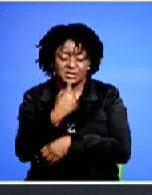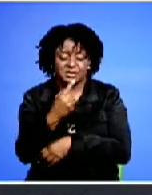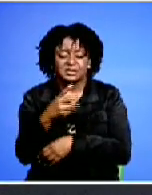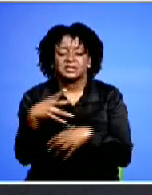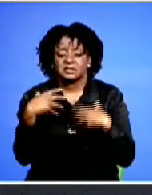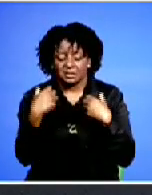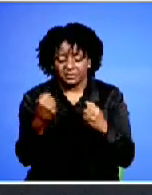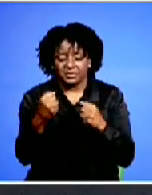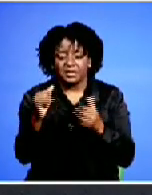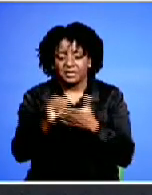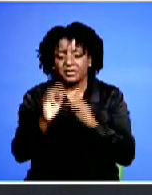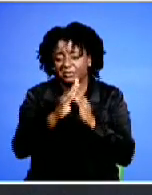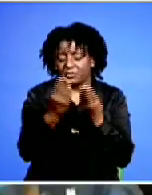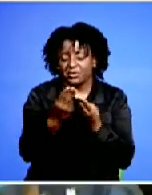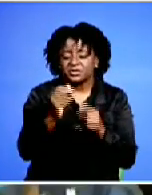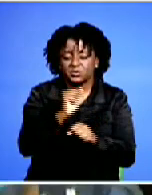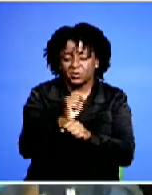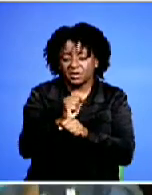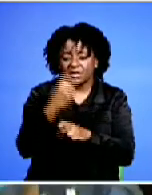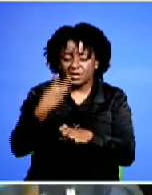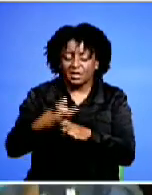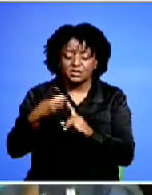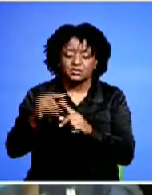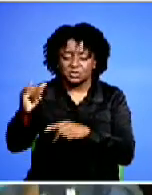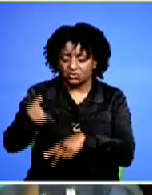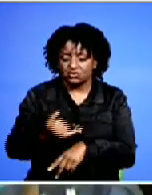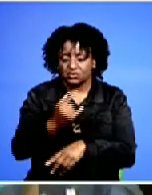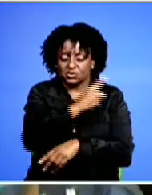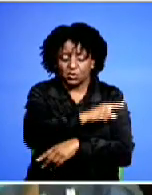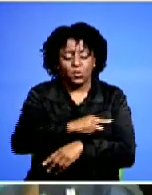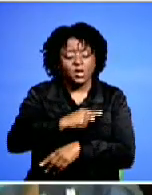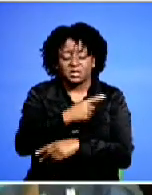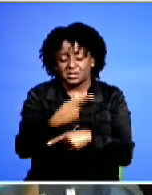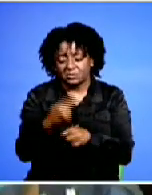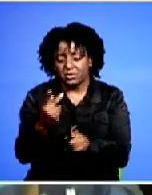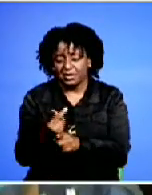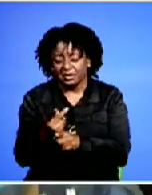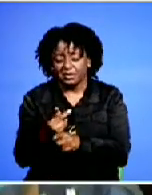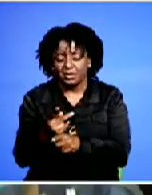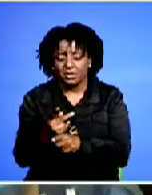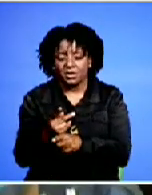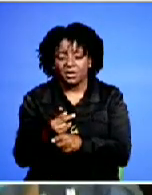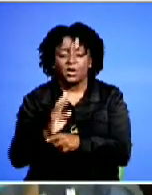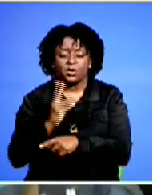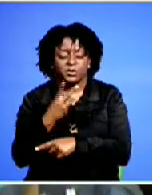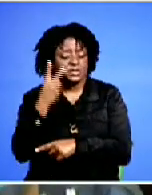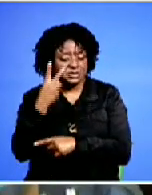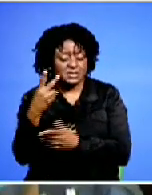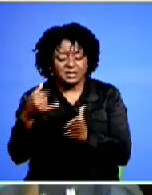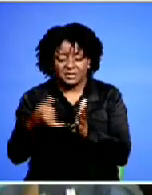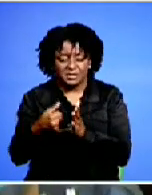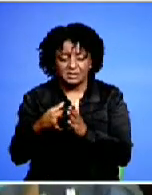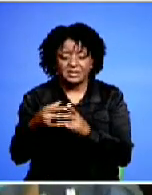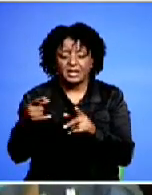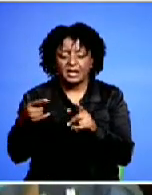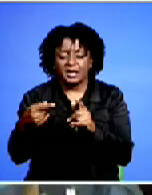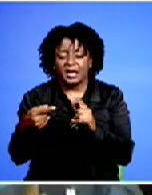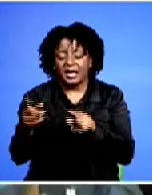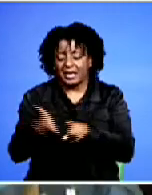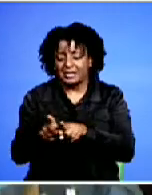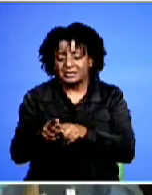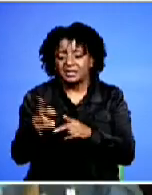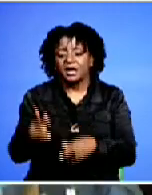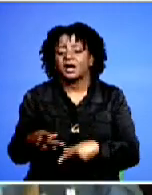diligently to introduce a quality product. We envision this to be a contributory plan. The